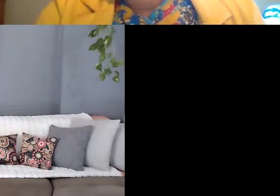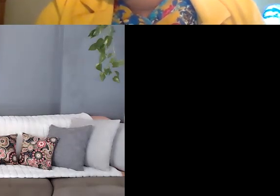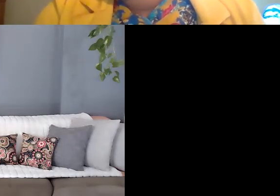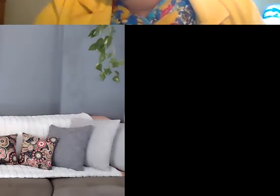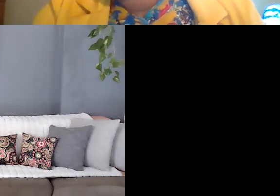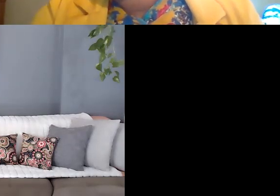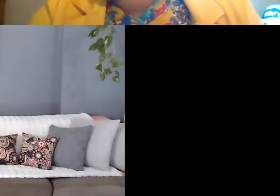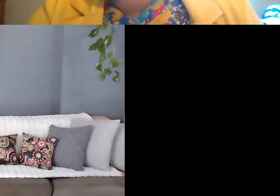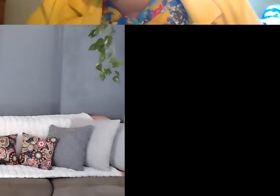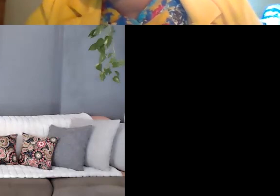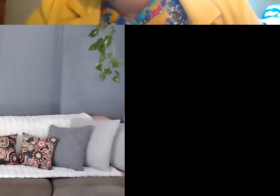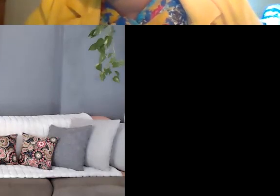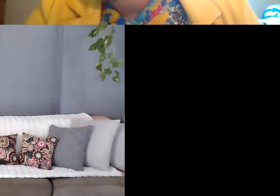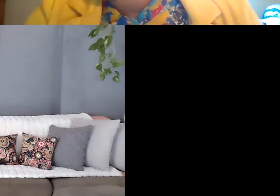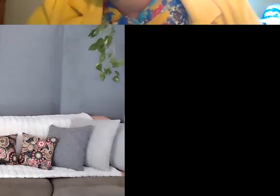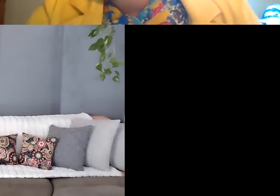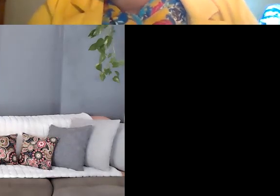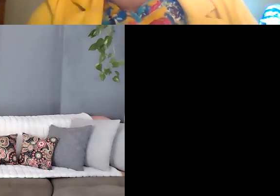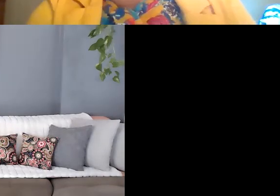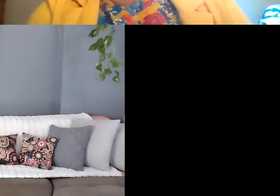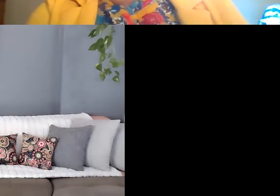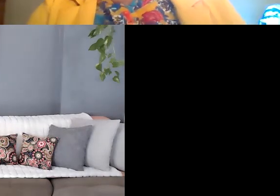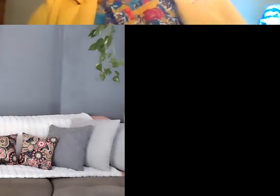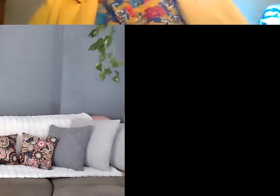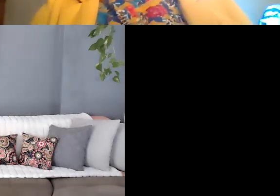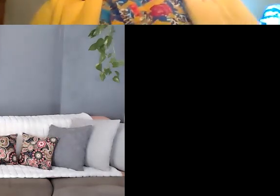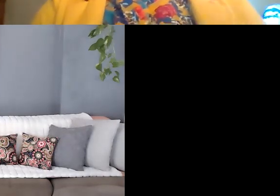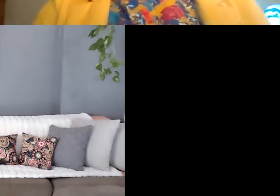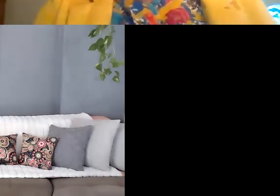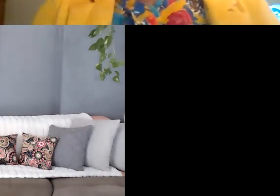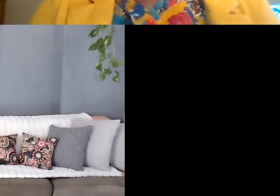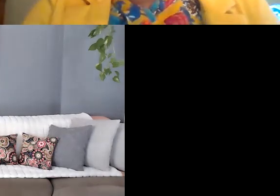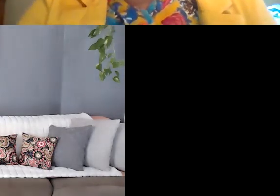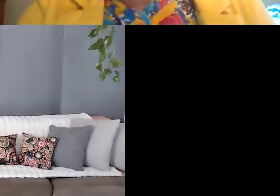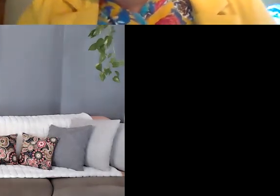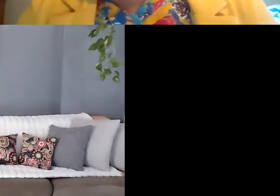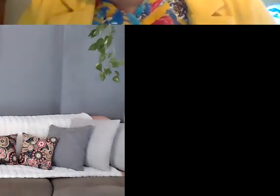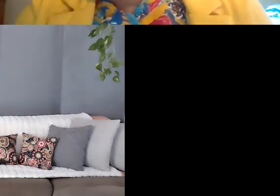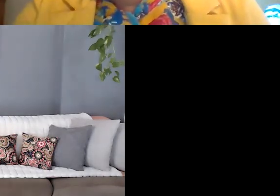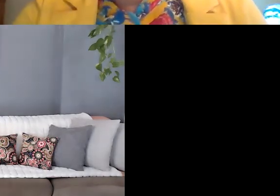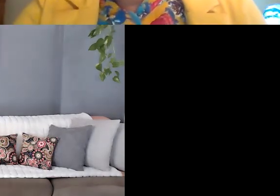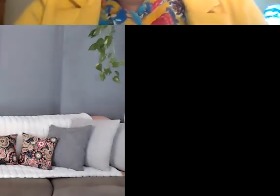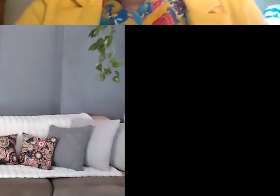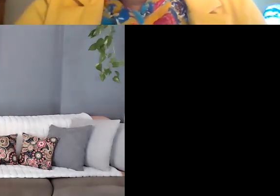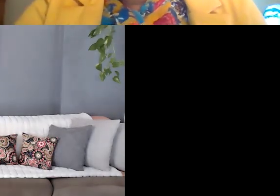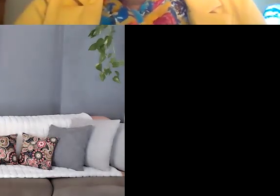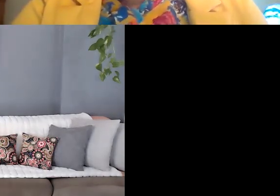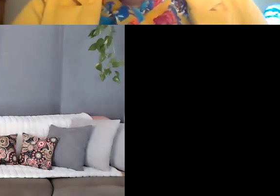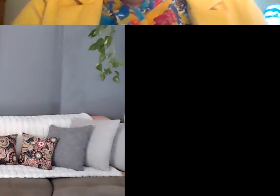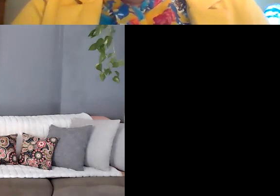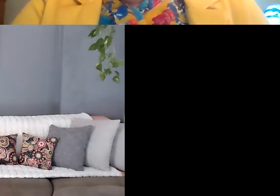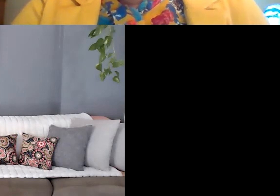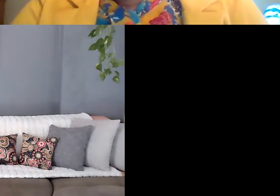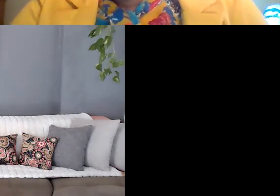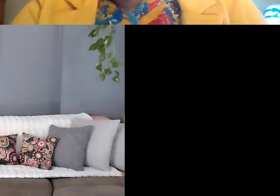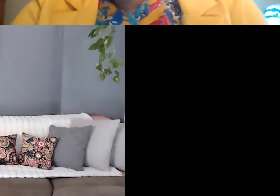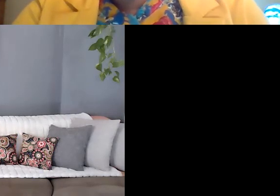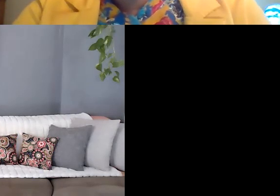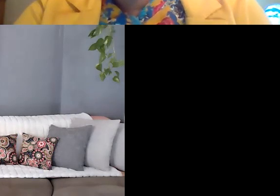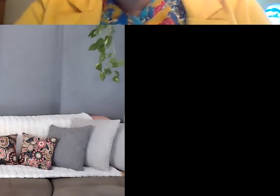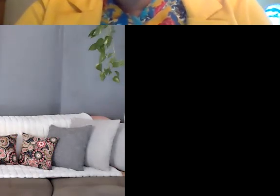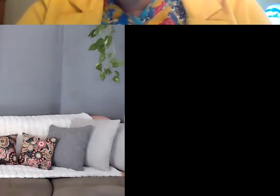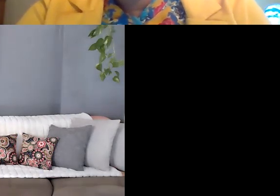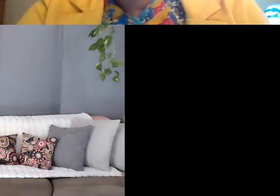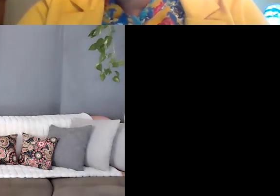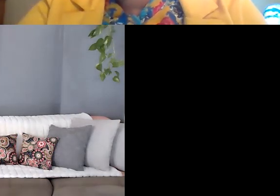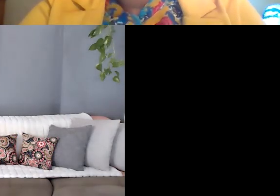by state, it's funded half and half by both. So with that being said, I want to thank everyone who is in attendance. I want to